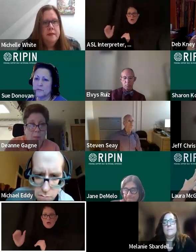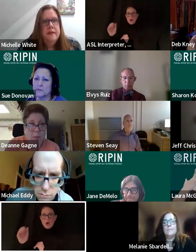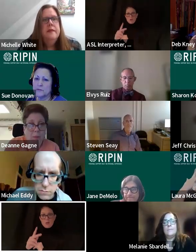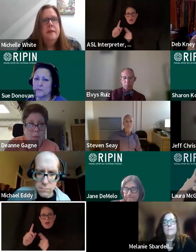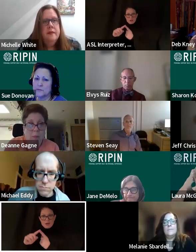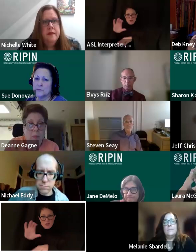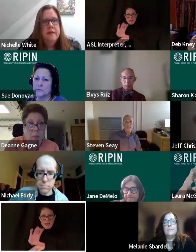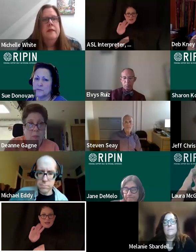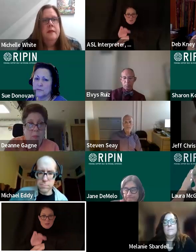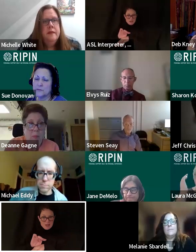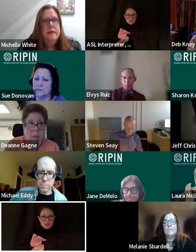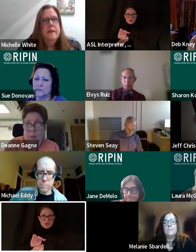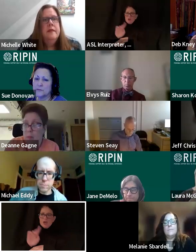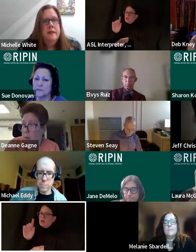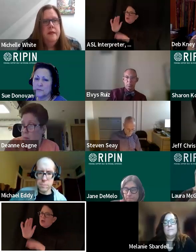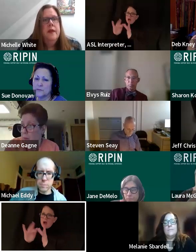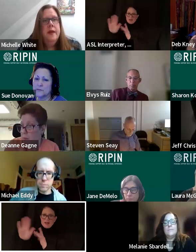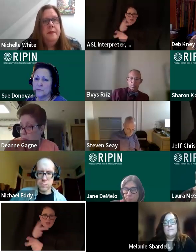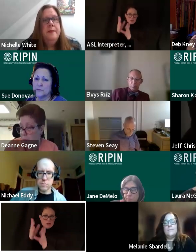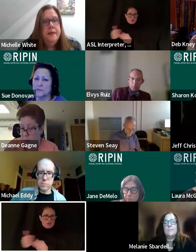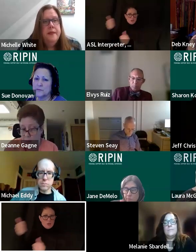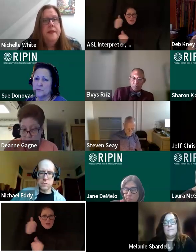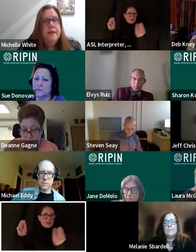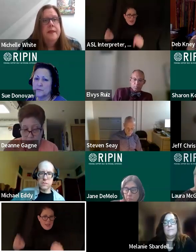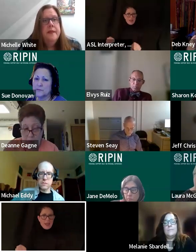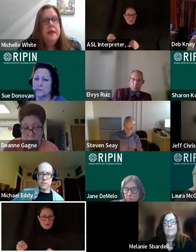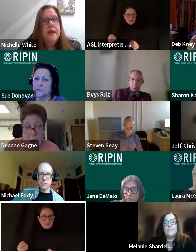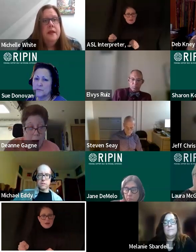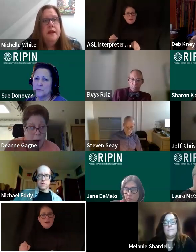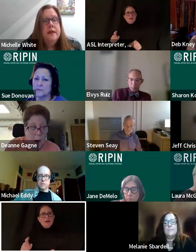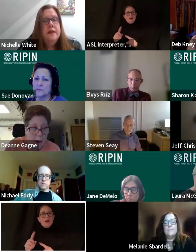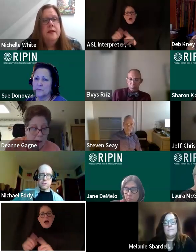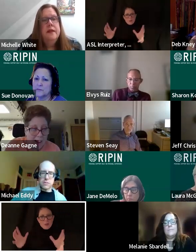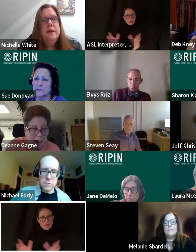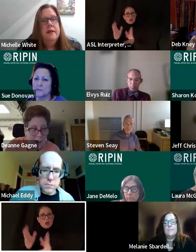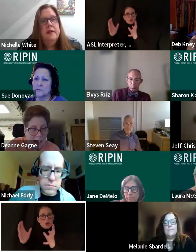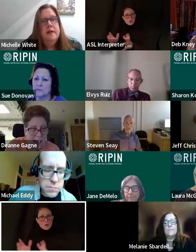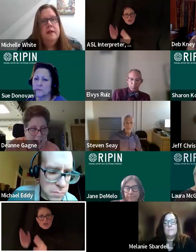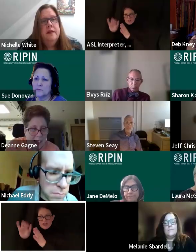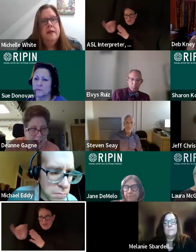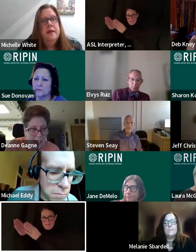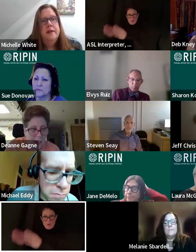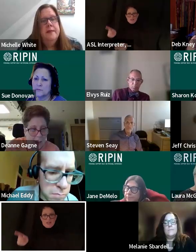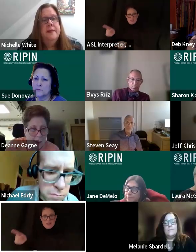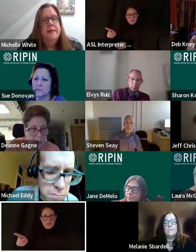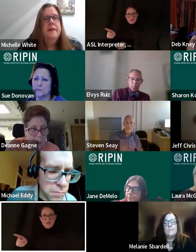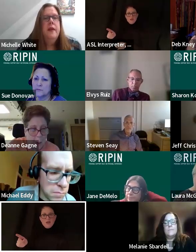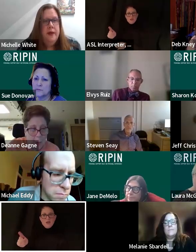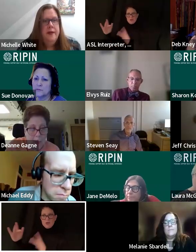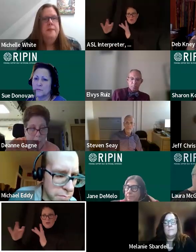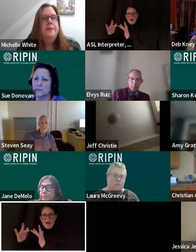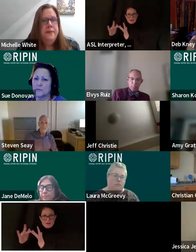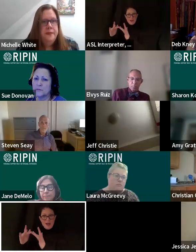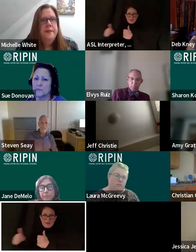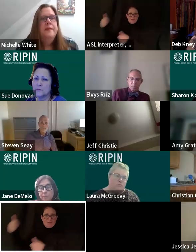to that case manager. But yes, definitely, I would strongly encourage her to do that so